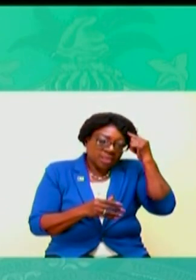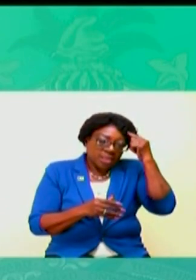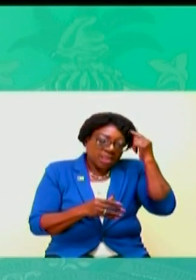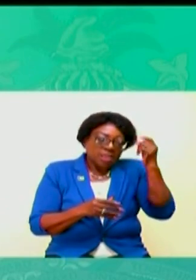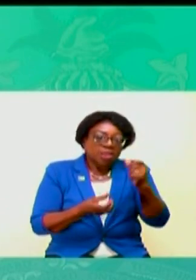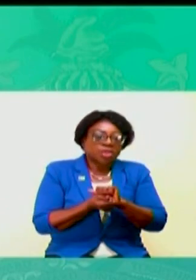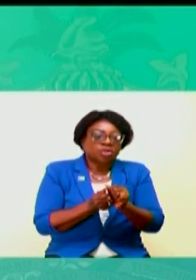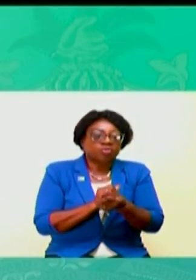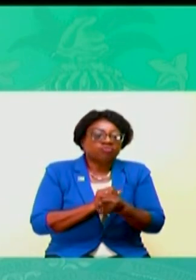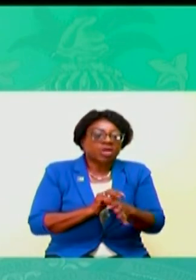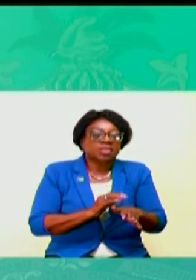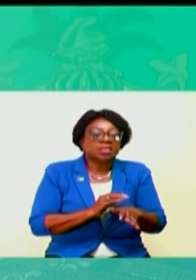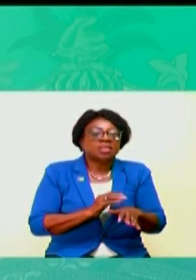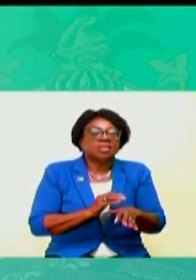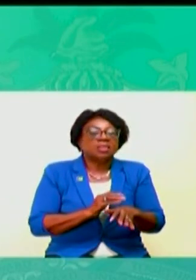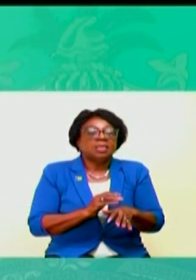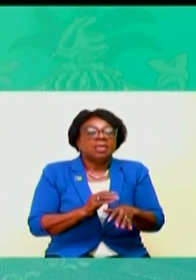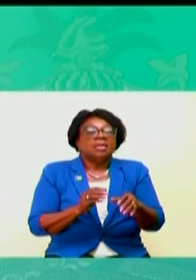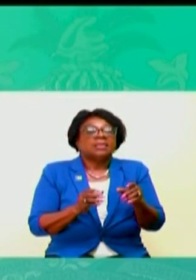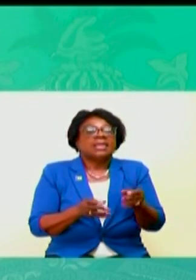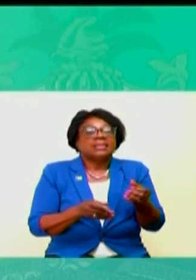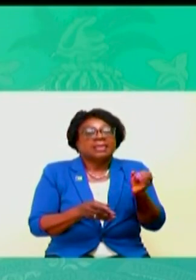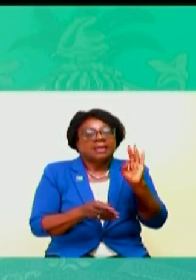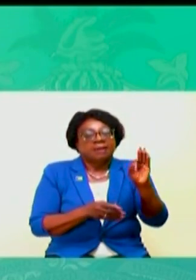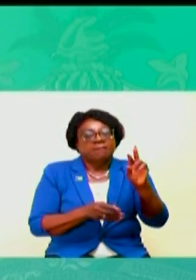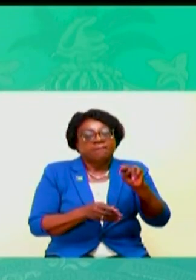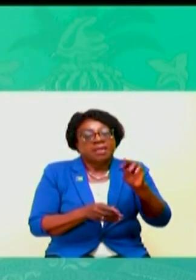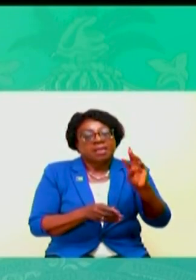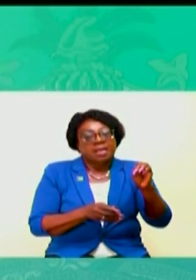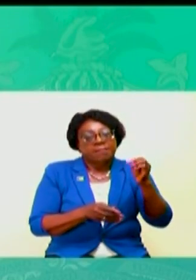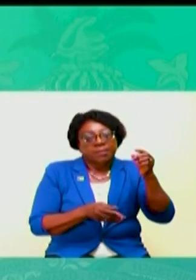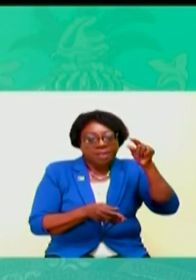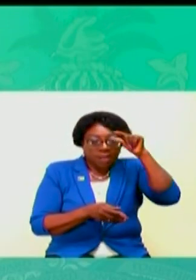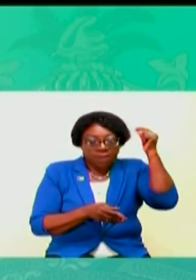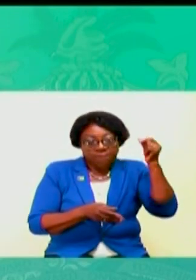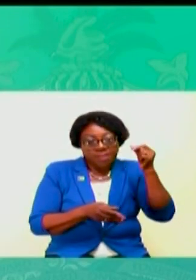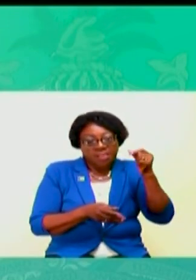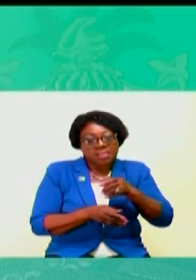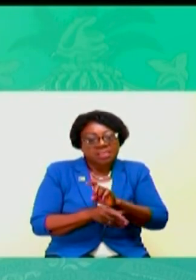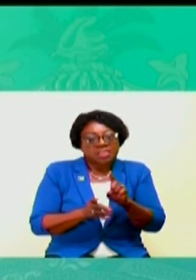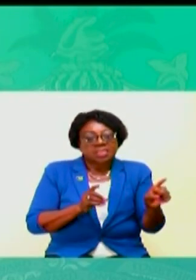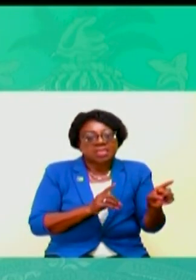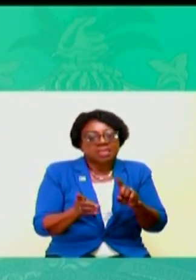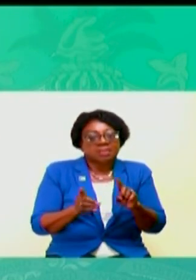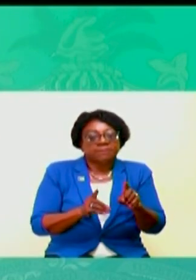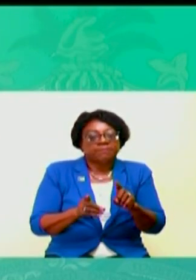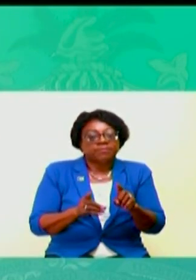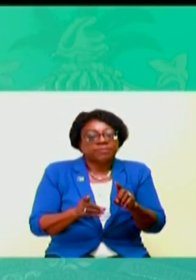opposite over multiple administrations placed us in this hole, all of us in here.